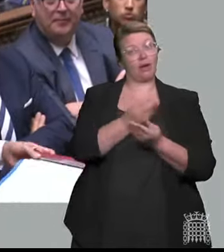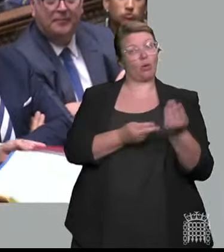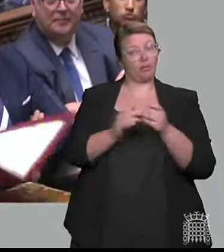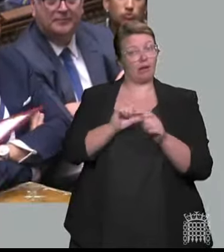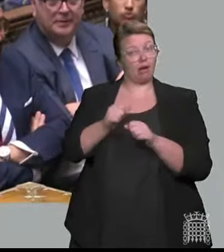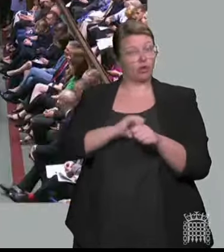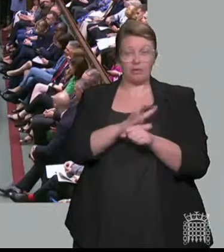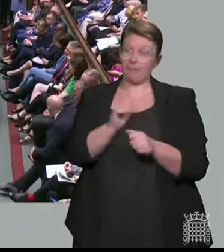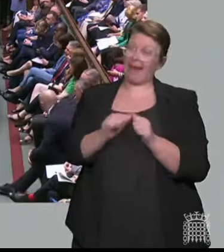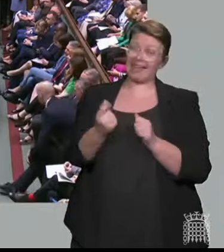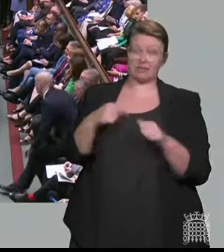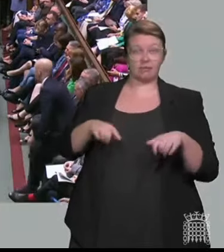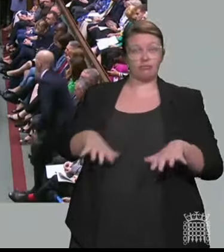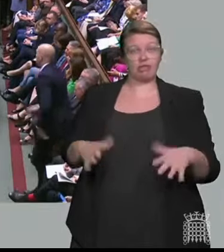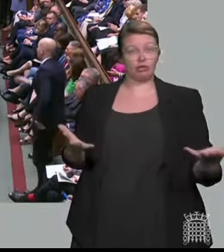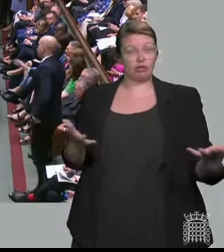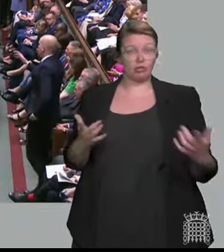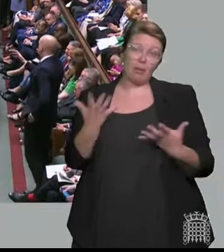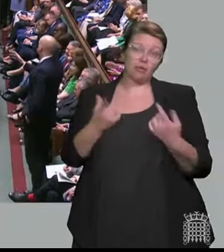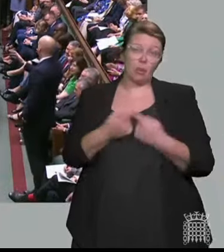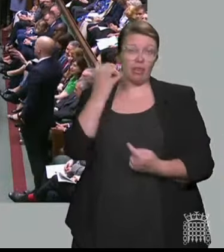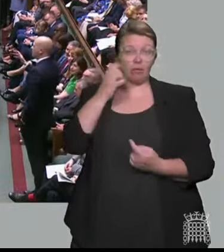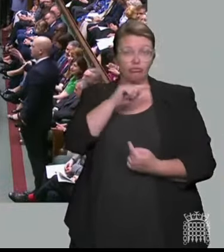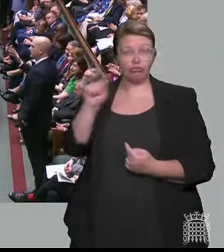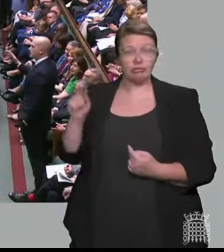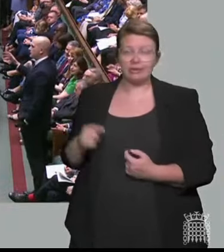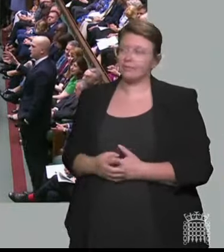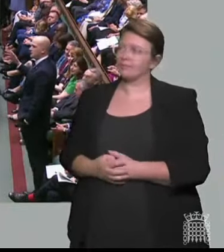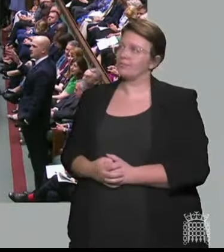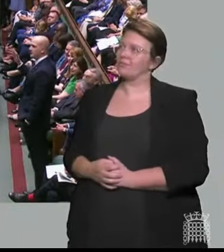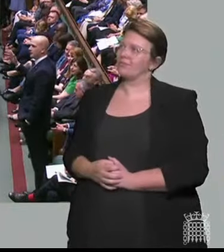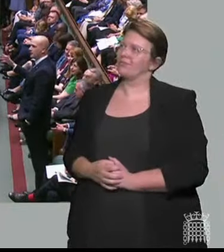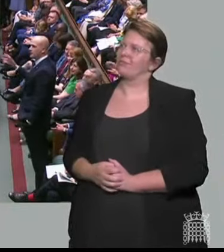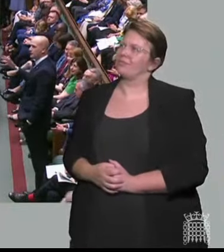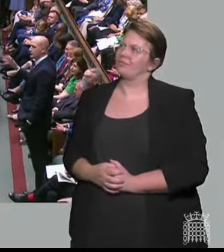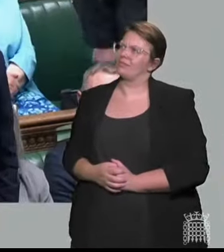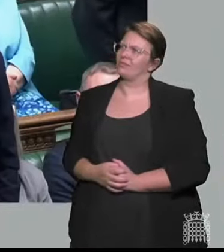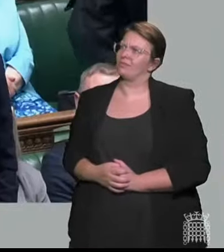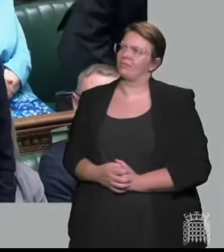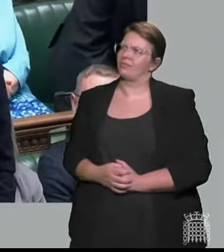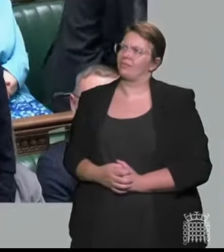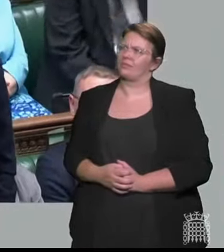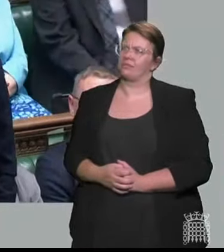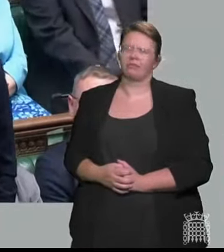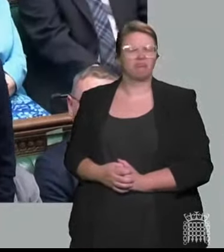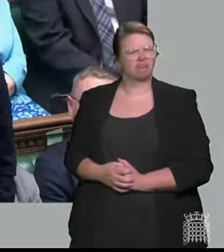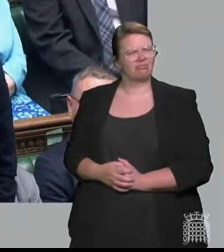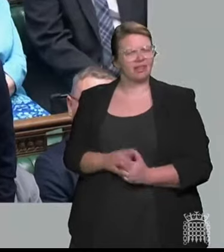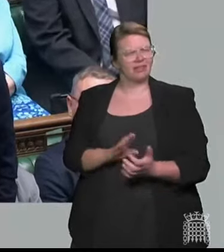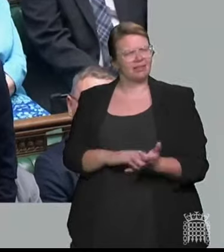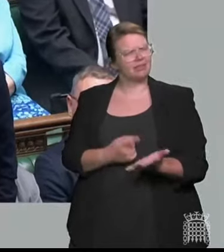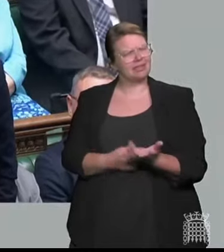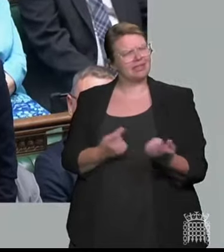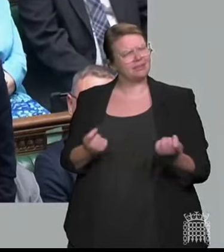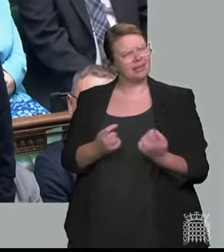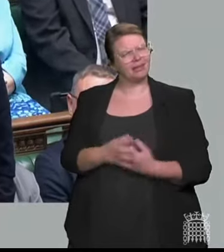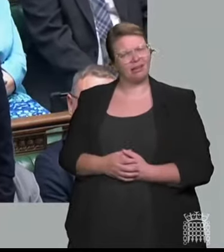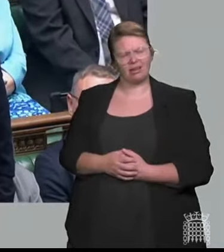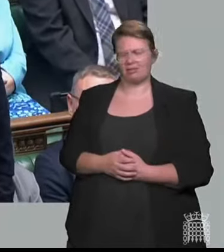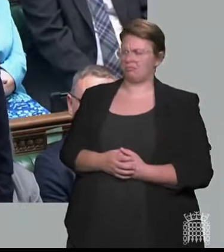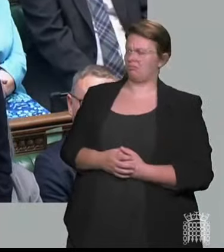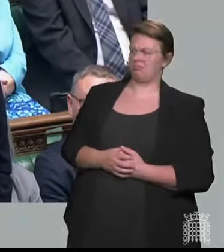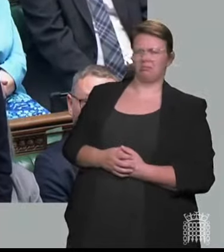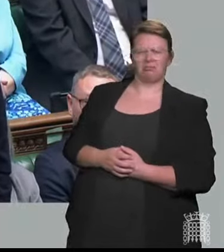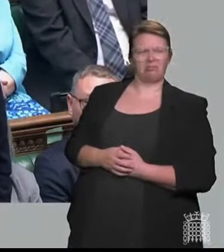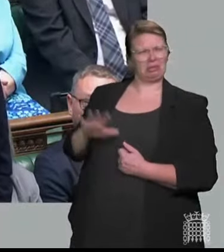after COVID. Stephen Flynn. Mr. Speaker, you'd be forgiven for thinking that the Prime Minister thinks everything is all